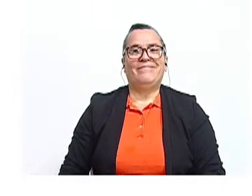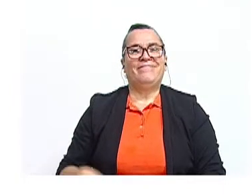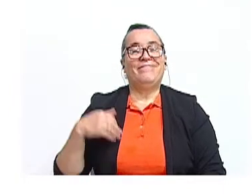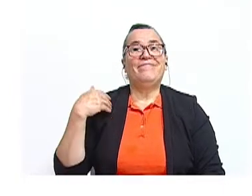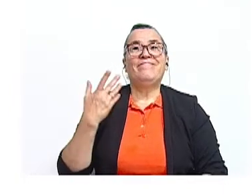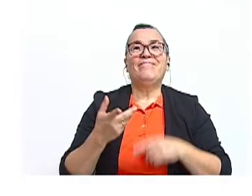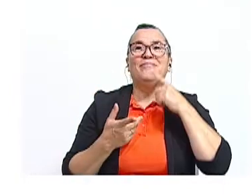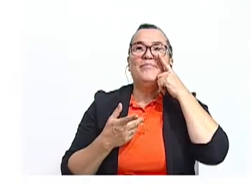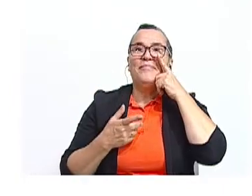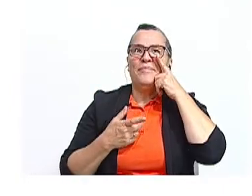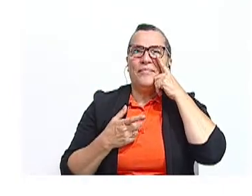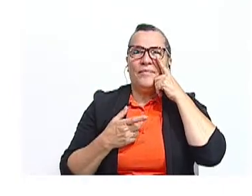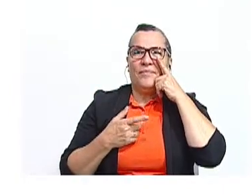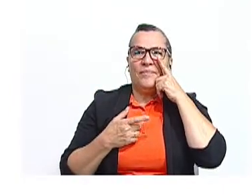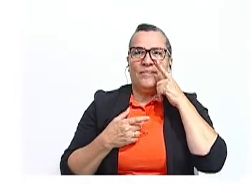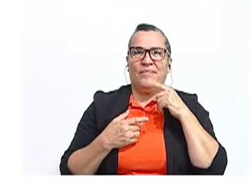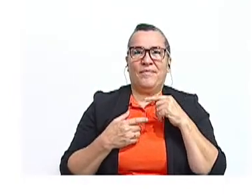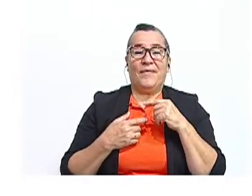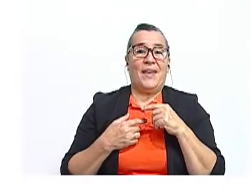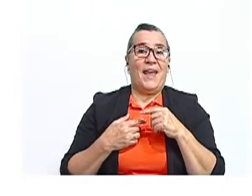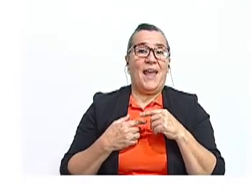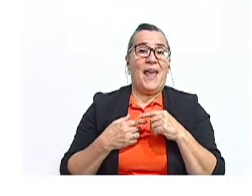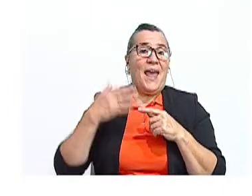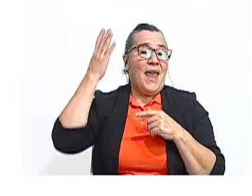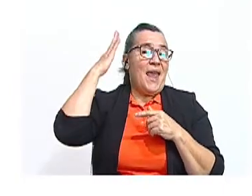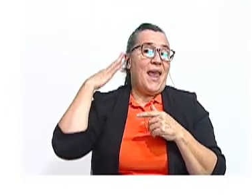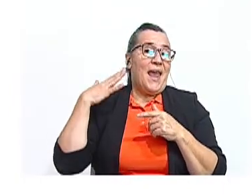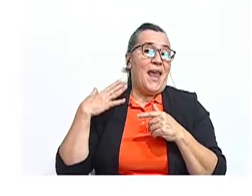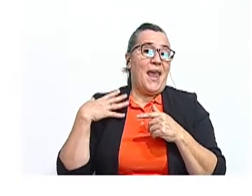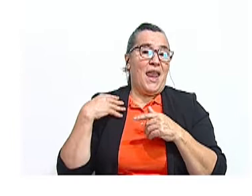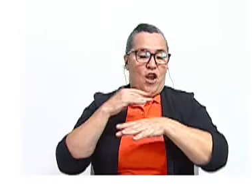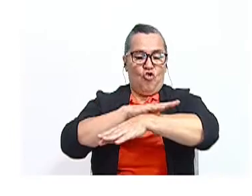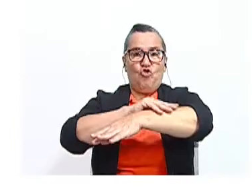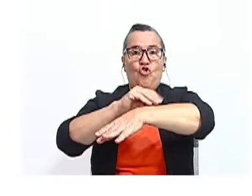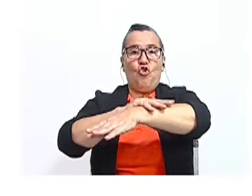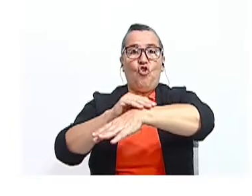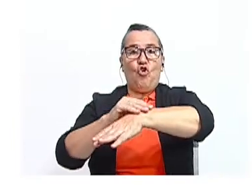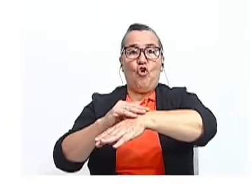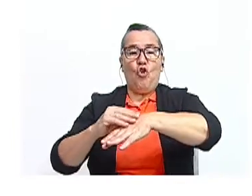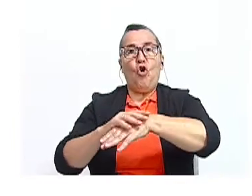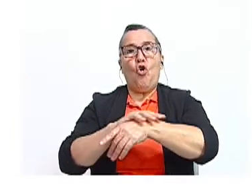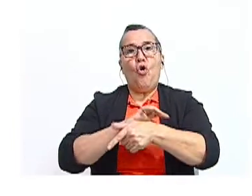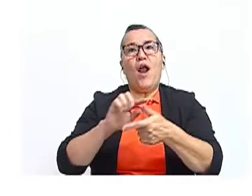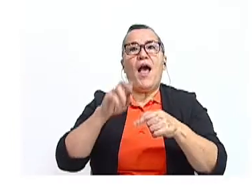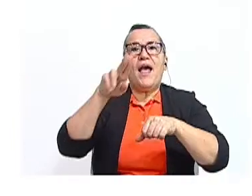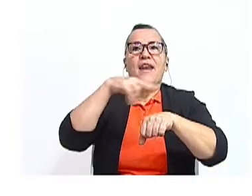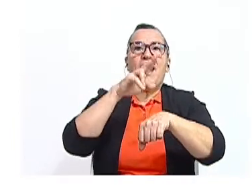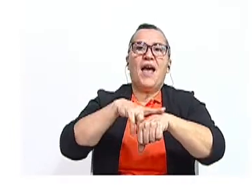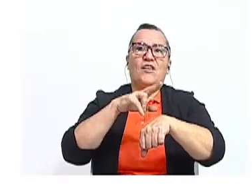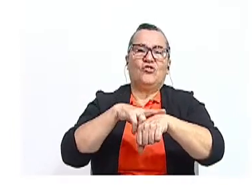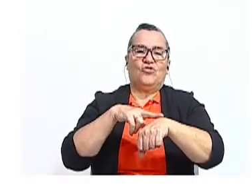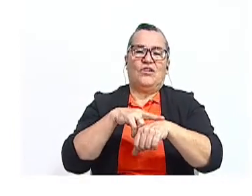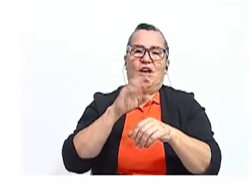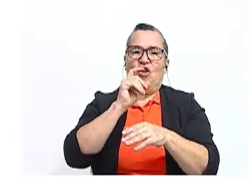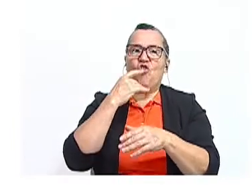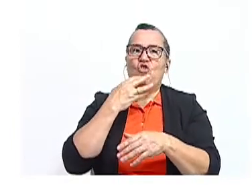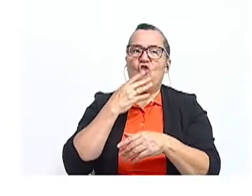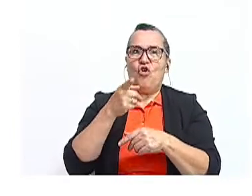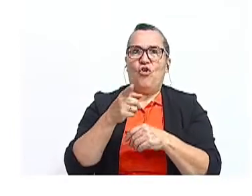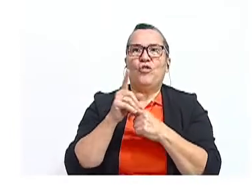Next, hair or skin color. Well, the natural color of someone's hair or skin.